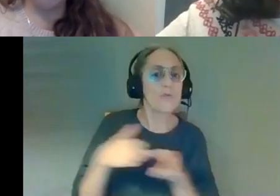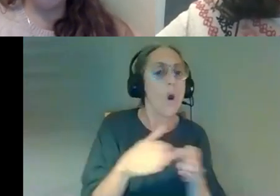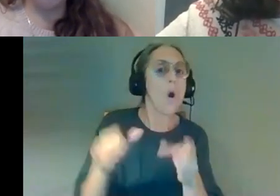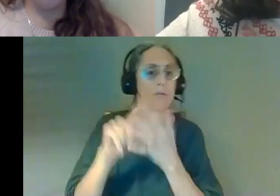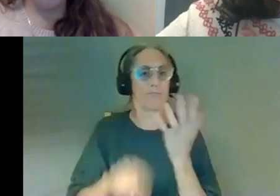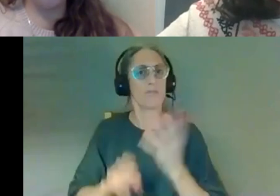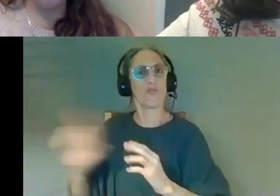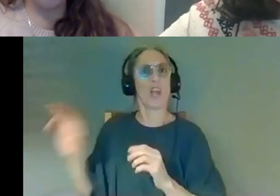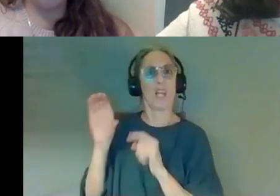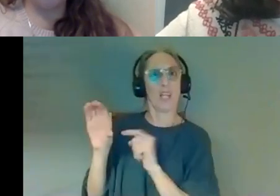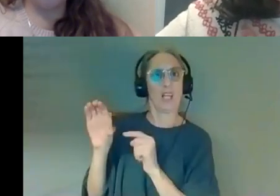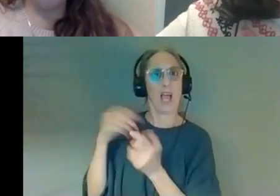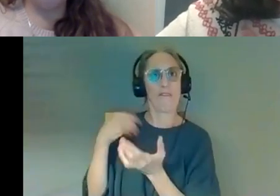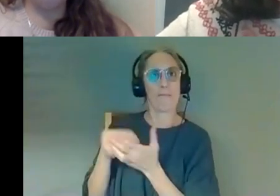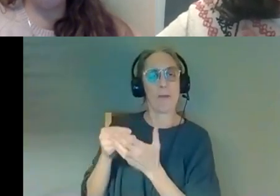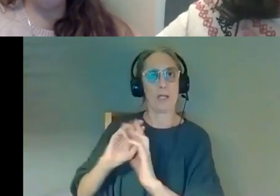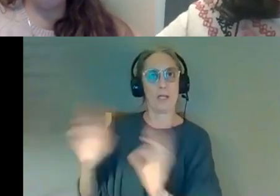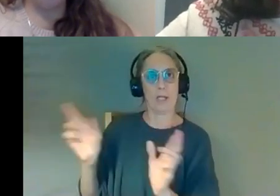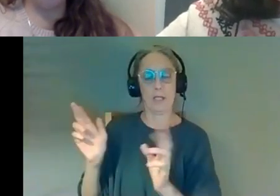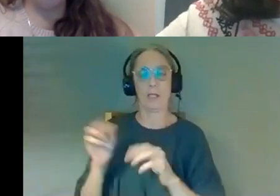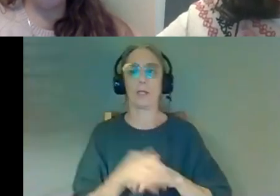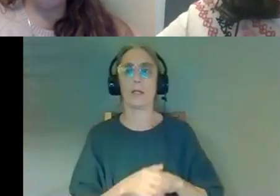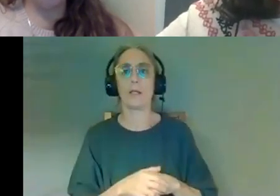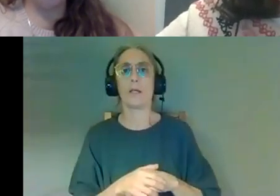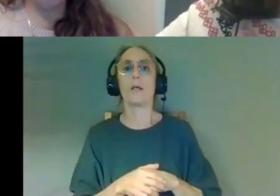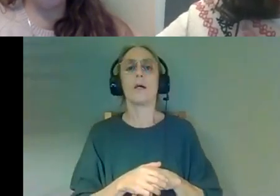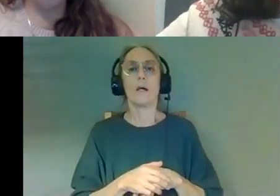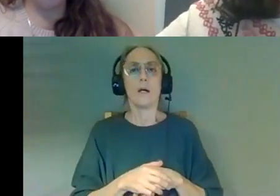guidelines with regard to impacting